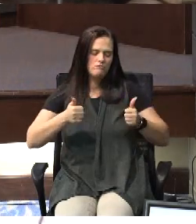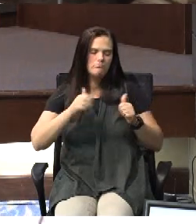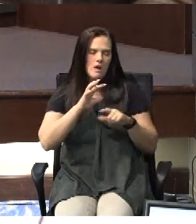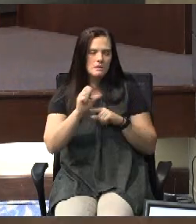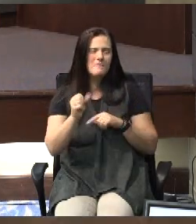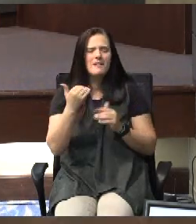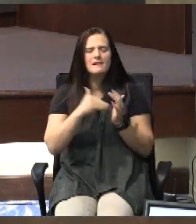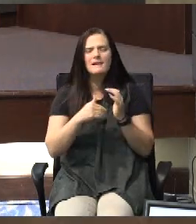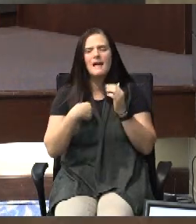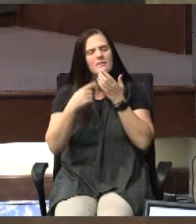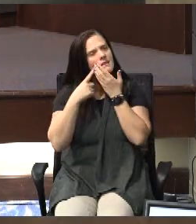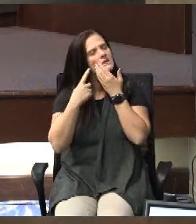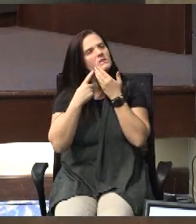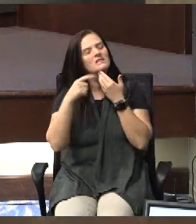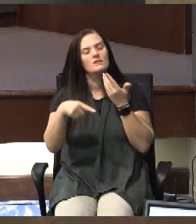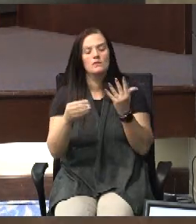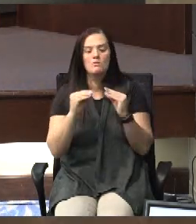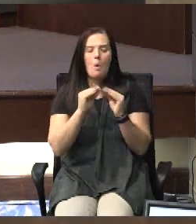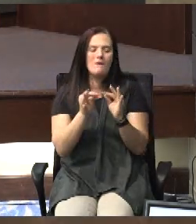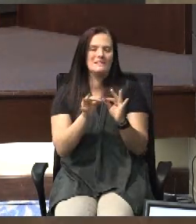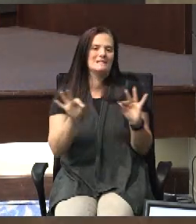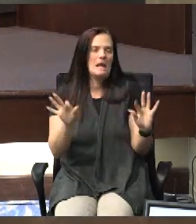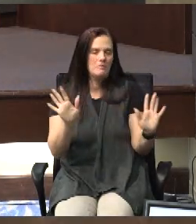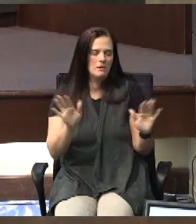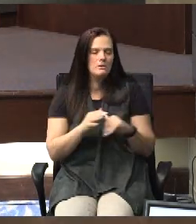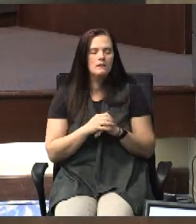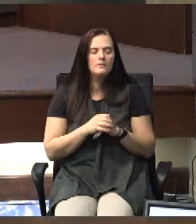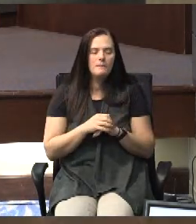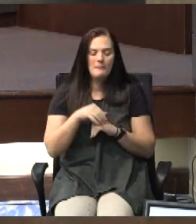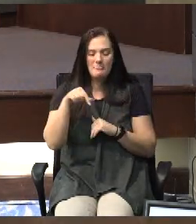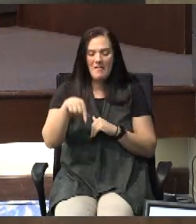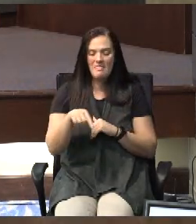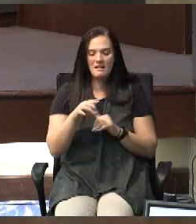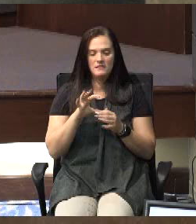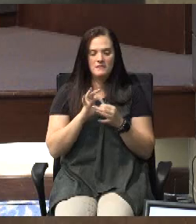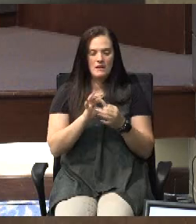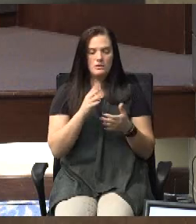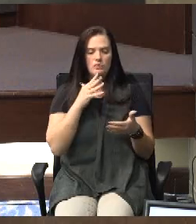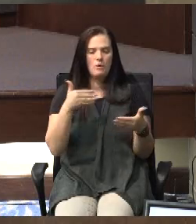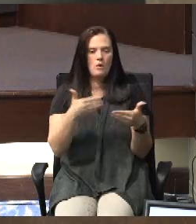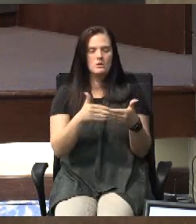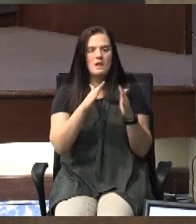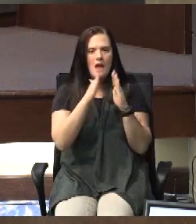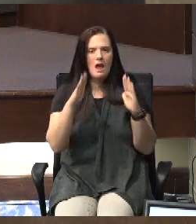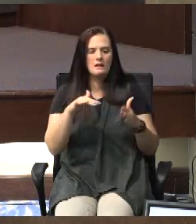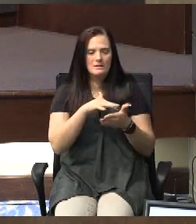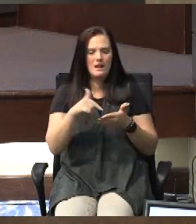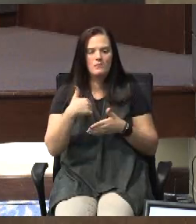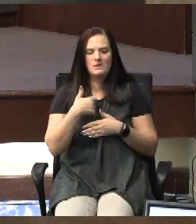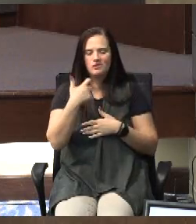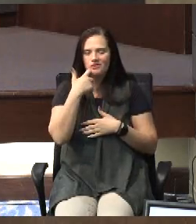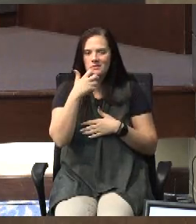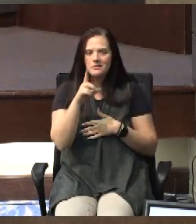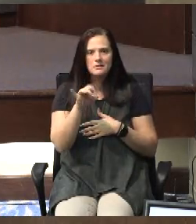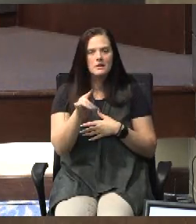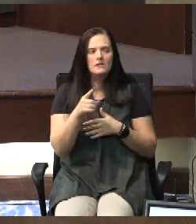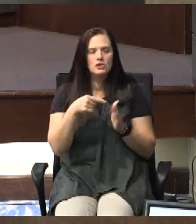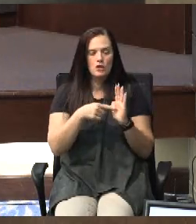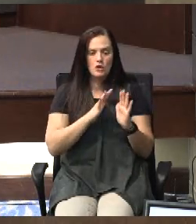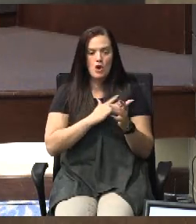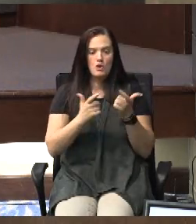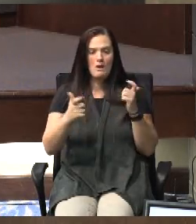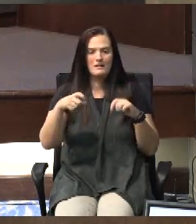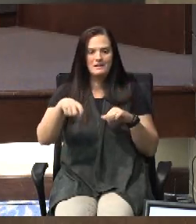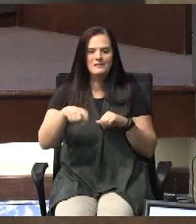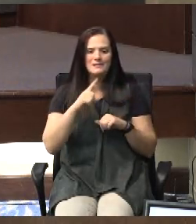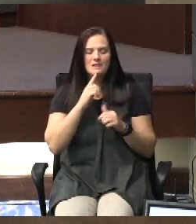then again, I guess just, this is more of a statement, but I just think that this ties so closely to the housing study we just did that shows that our greatest need is